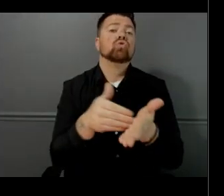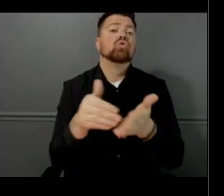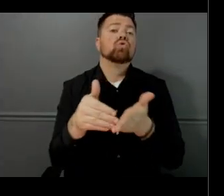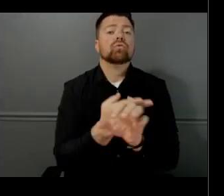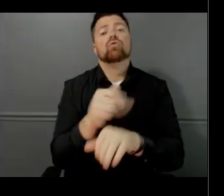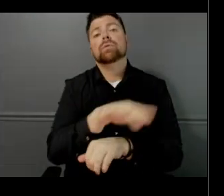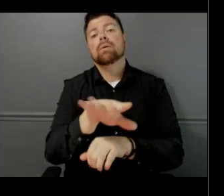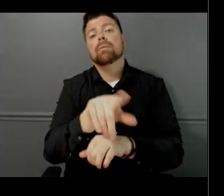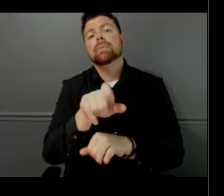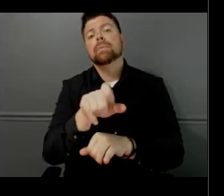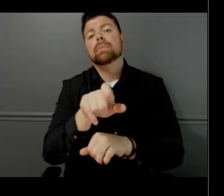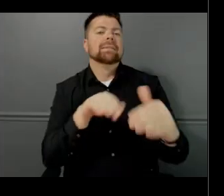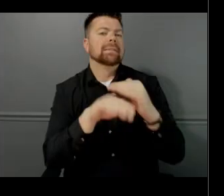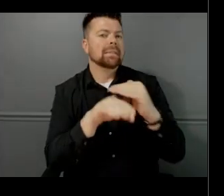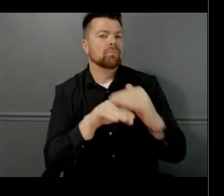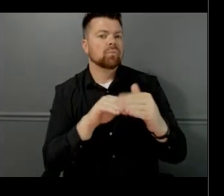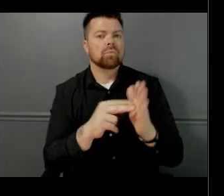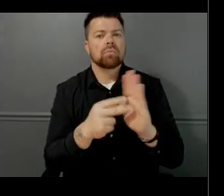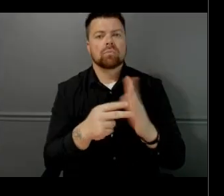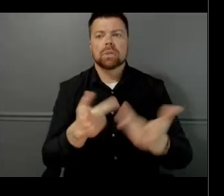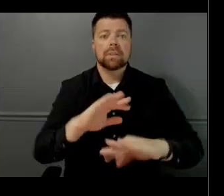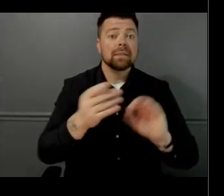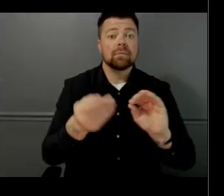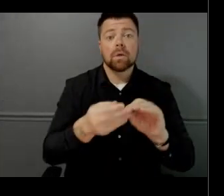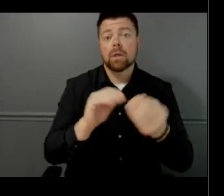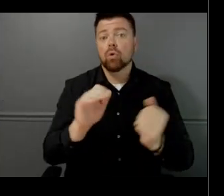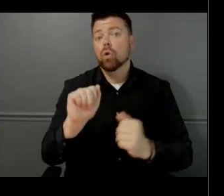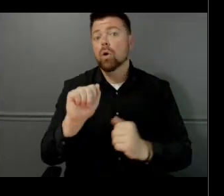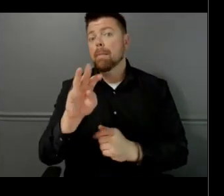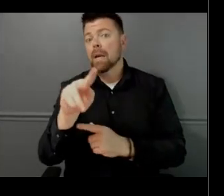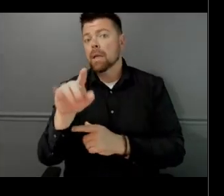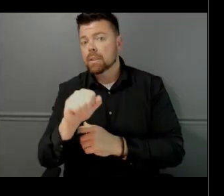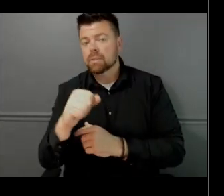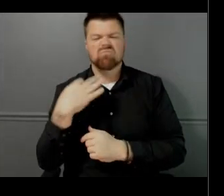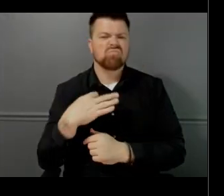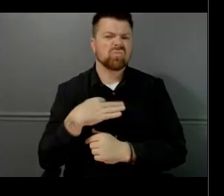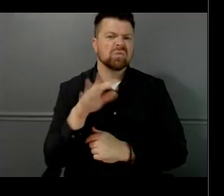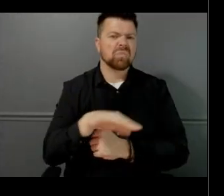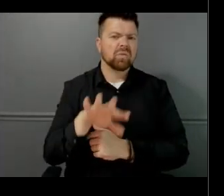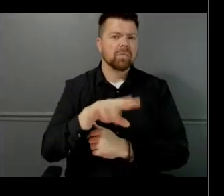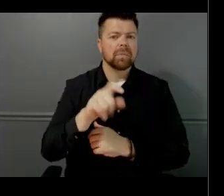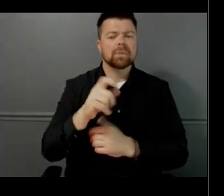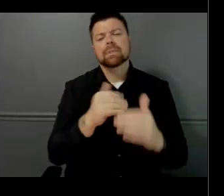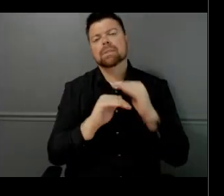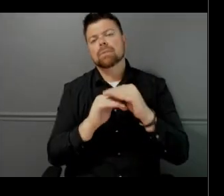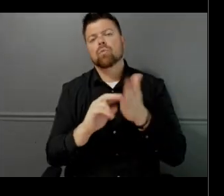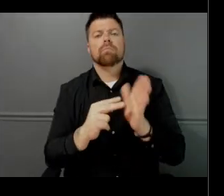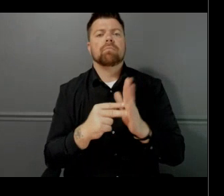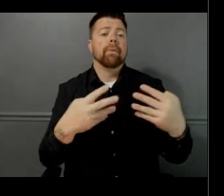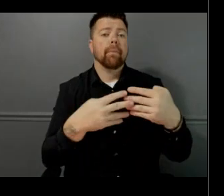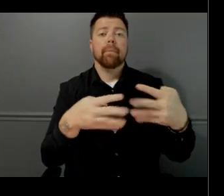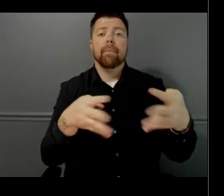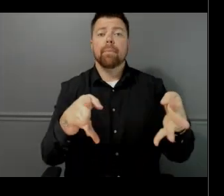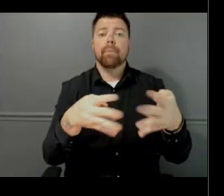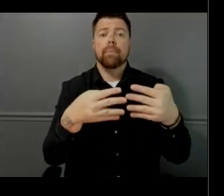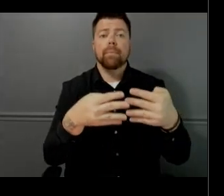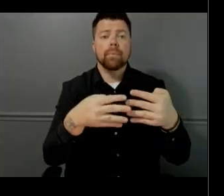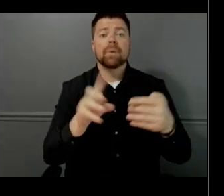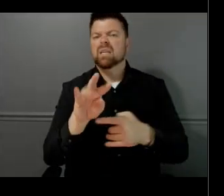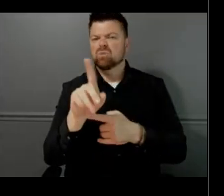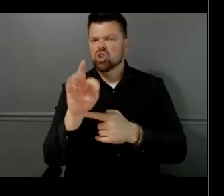be accessible, and that a sufficient number of amenities must be accessible. So the gate that leads to the